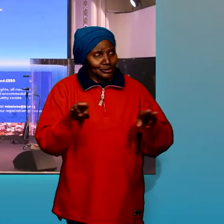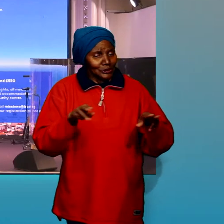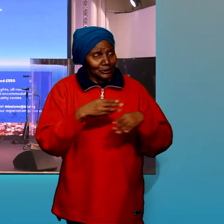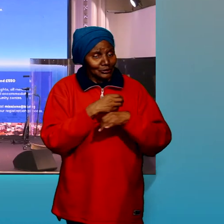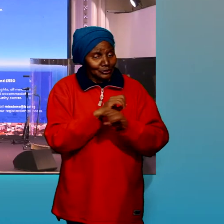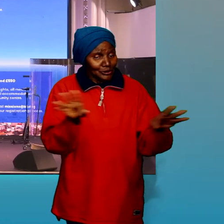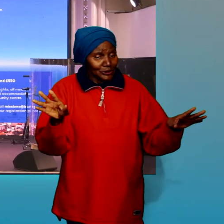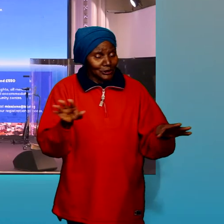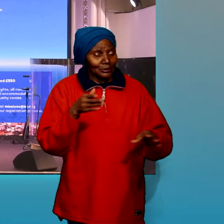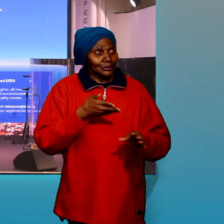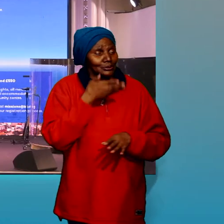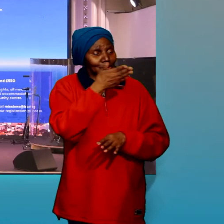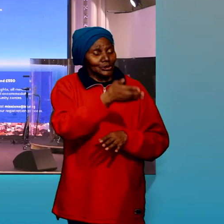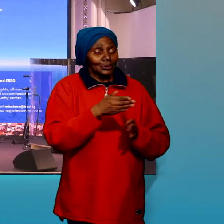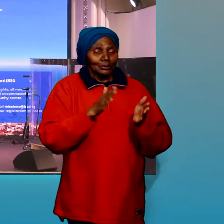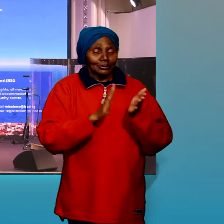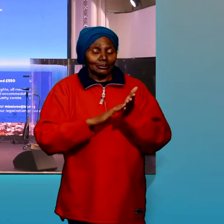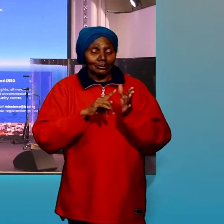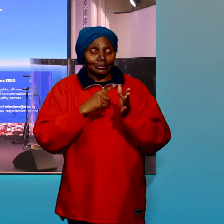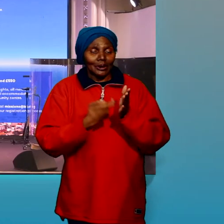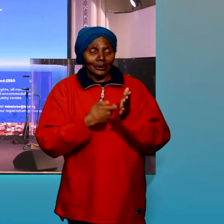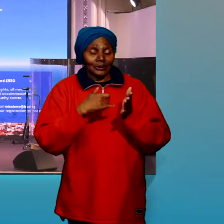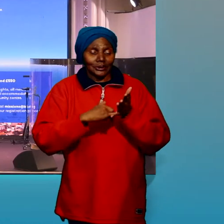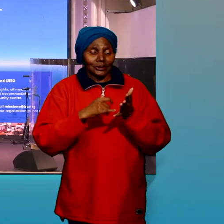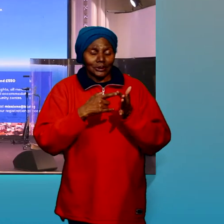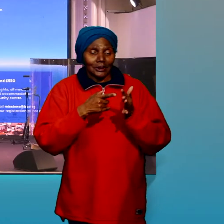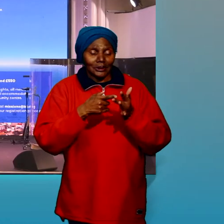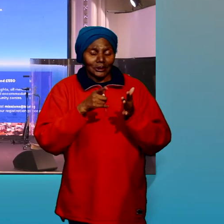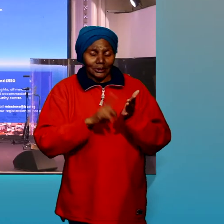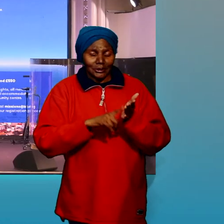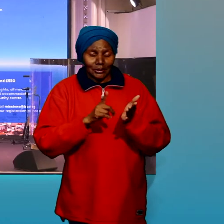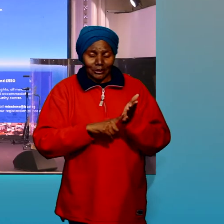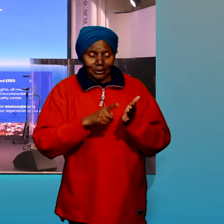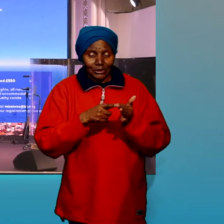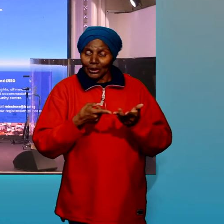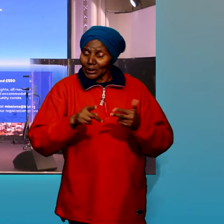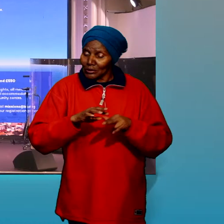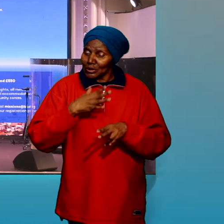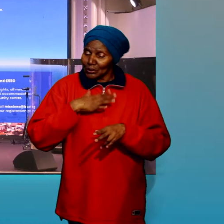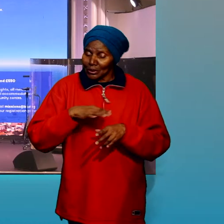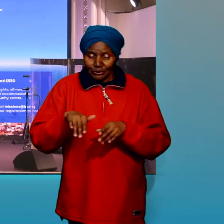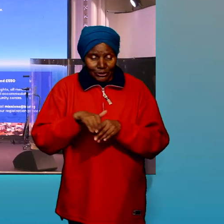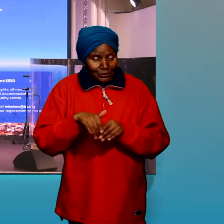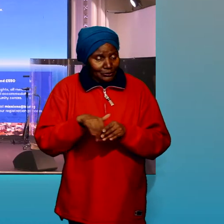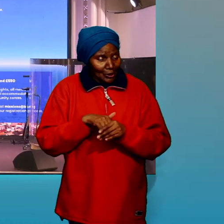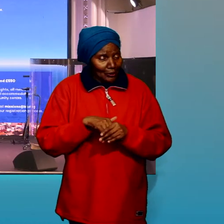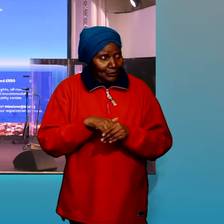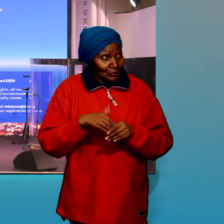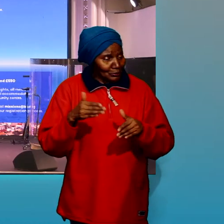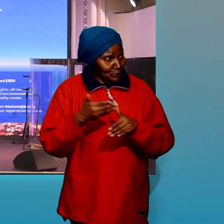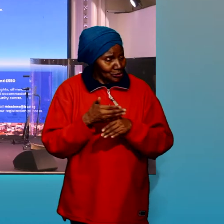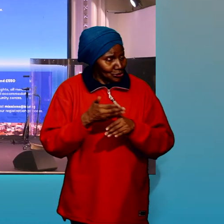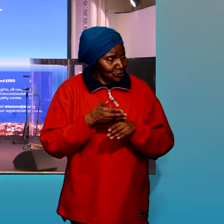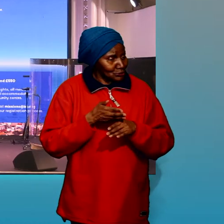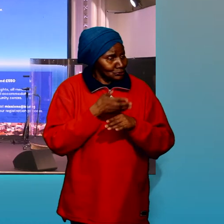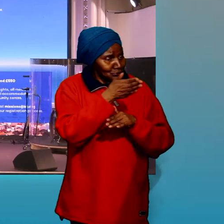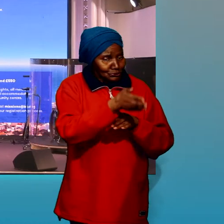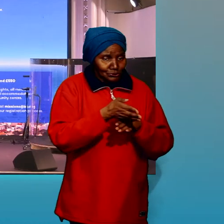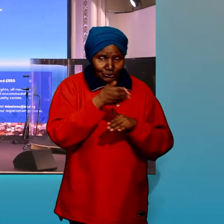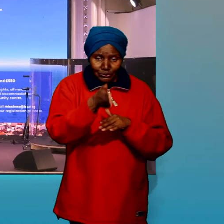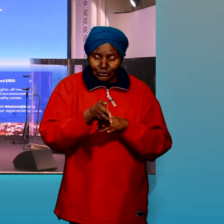it will be an opportunity for those who are looking to get involved in missions to spread the gospel of Jesus Christ in